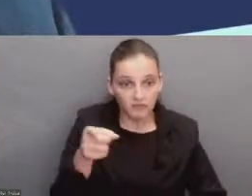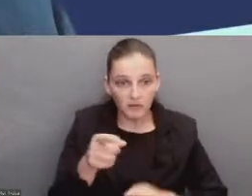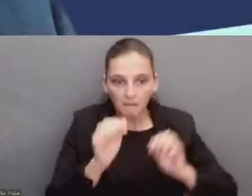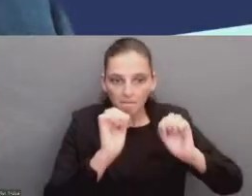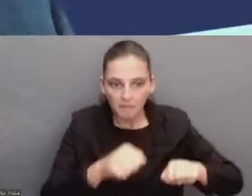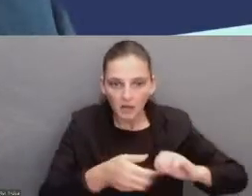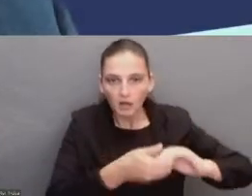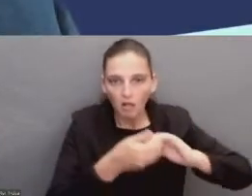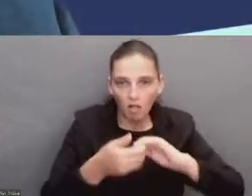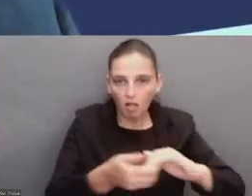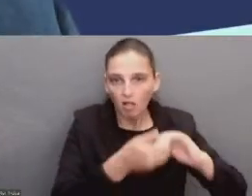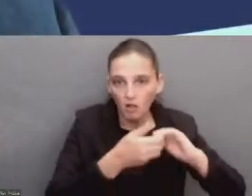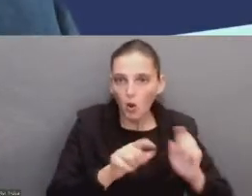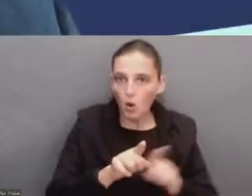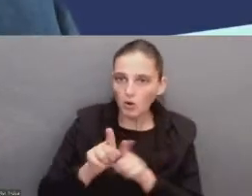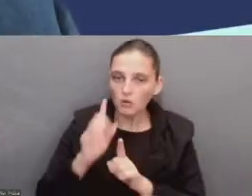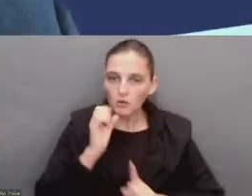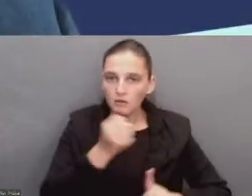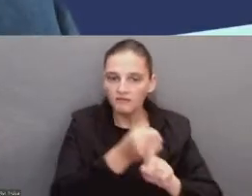himself personally. And